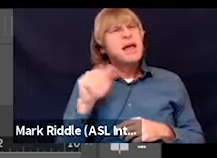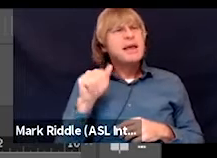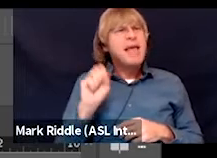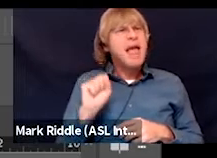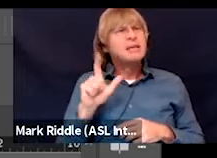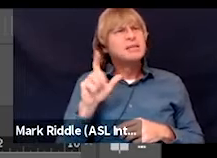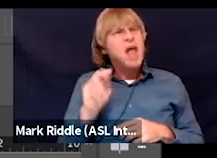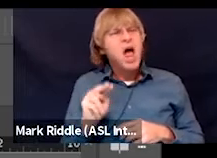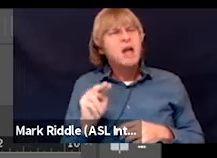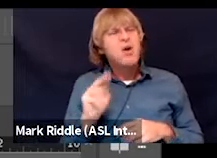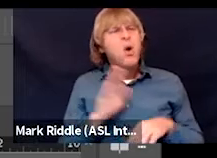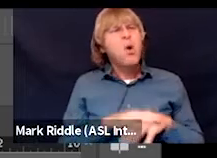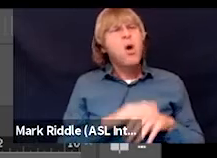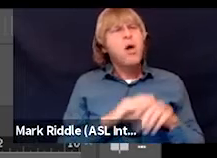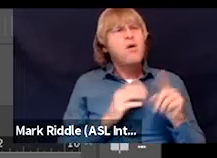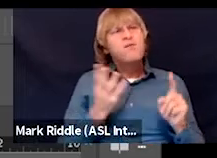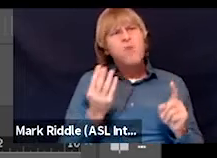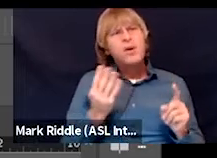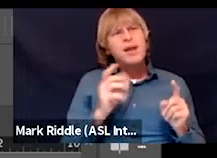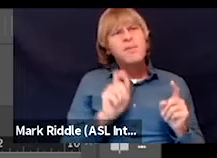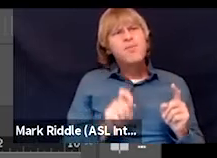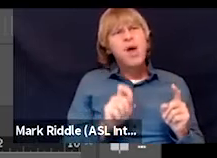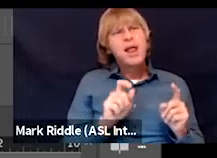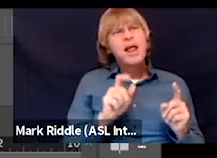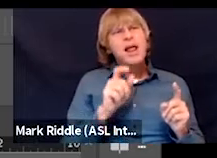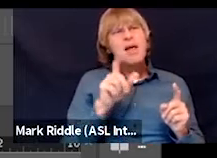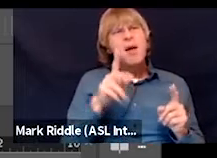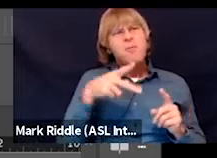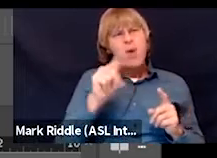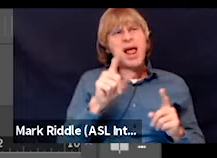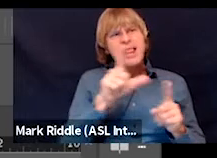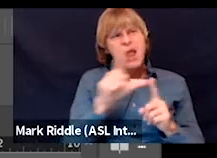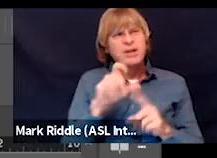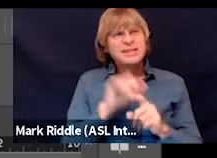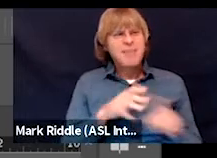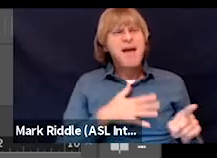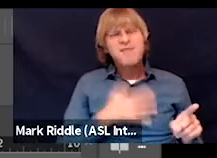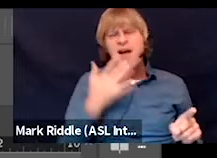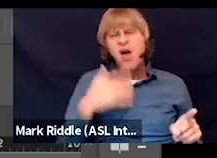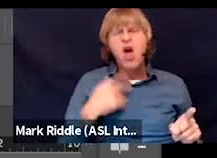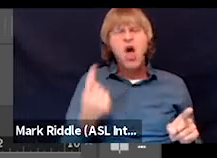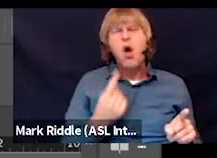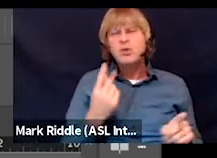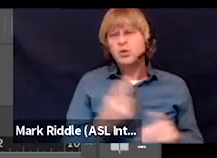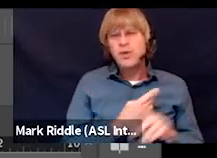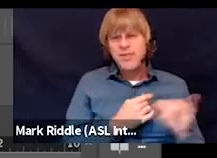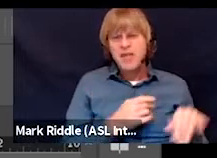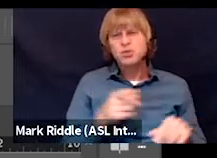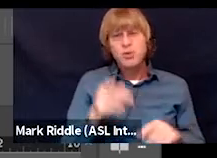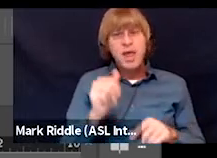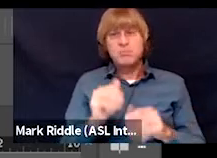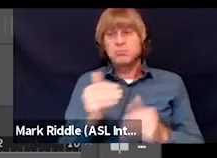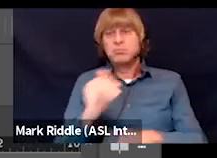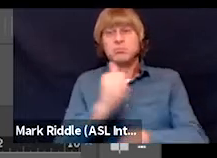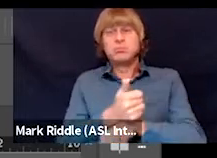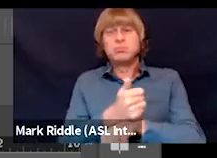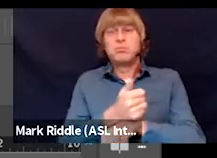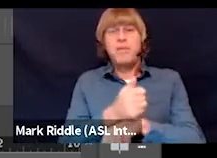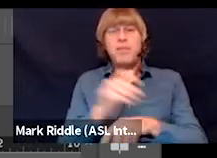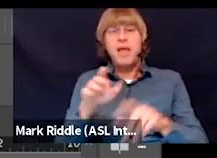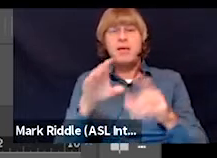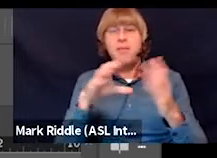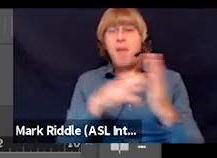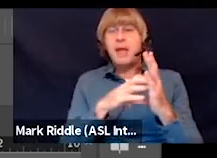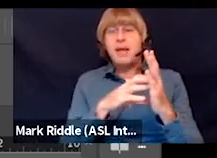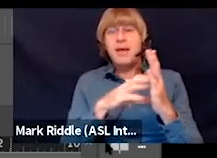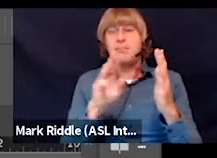Caslon on 14-point leading because that's my favorite. I'm always going to use that. So you can go ahead and set your body text to